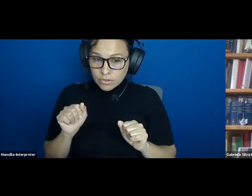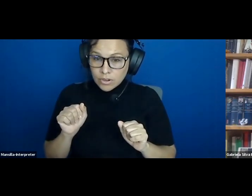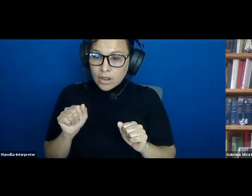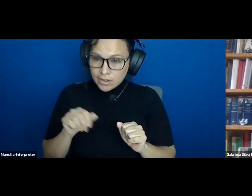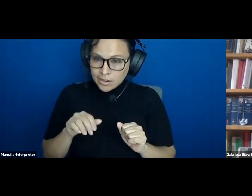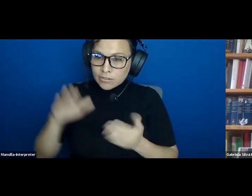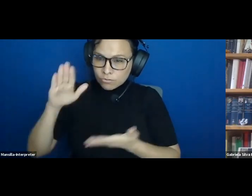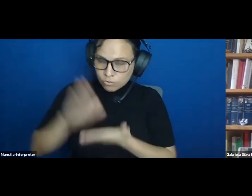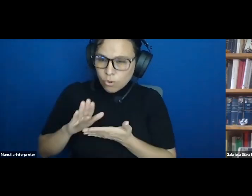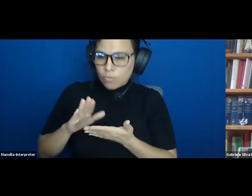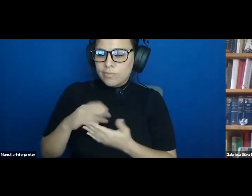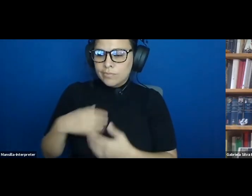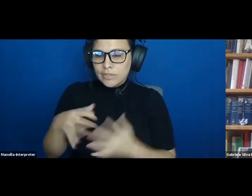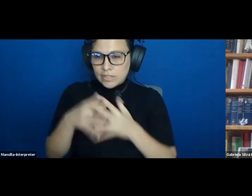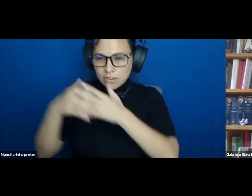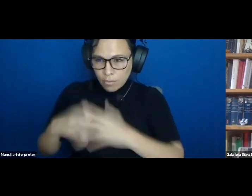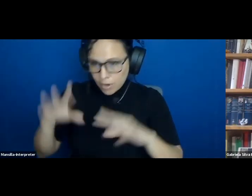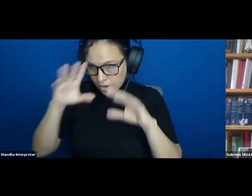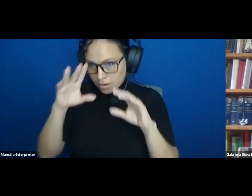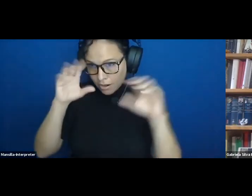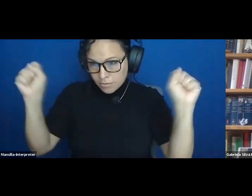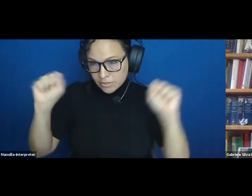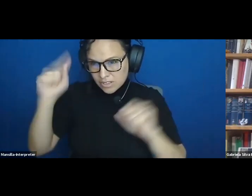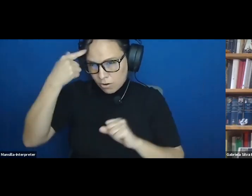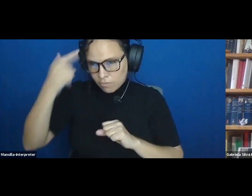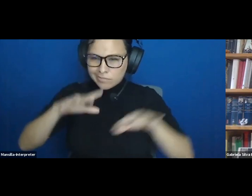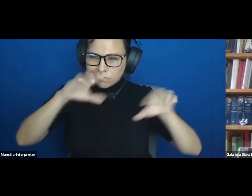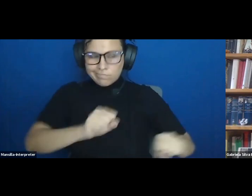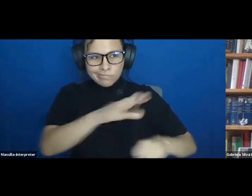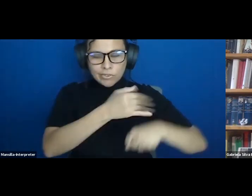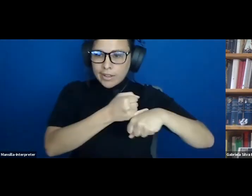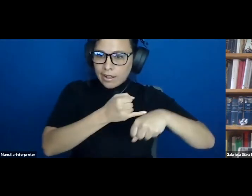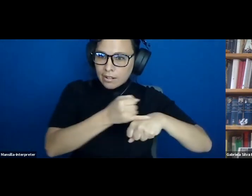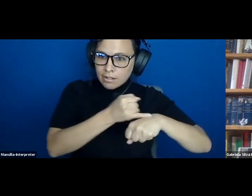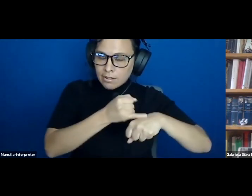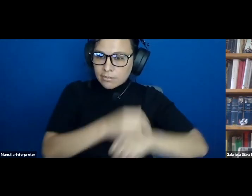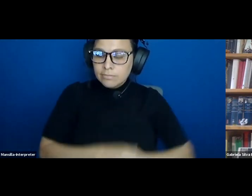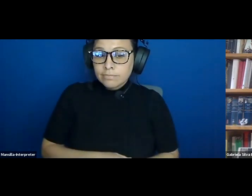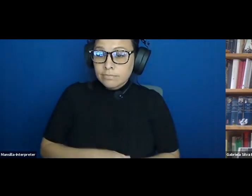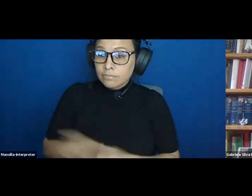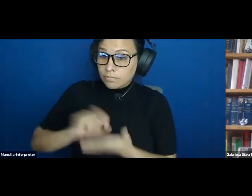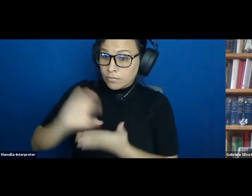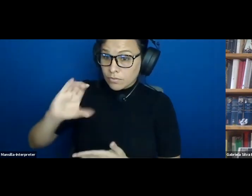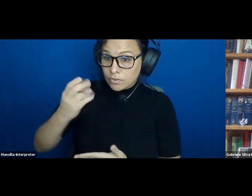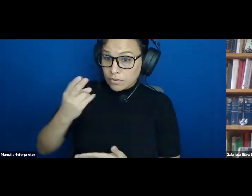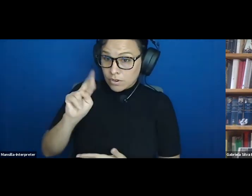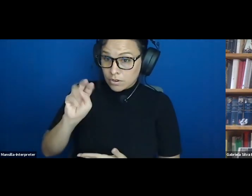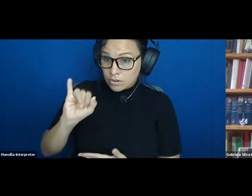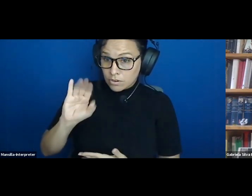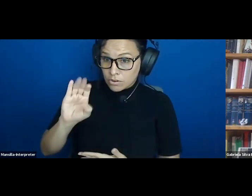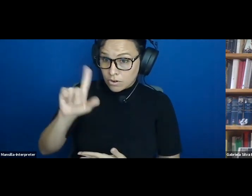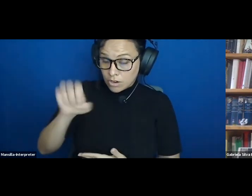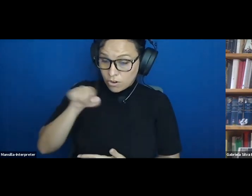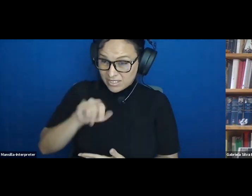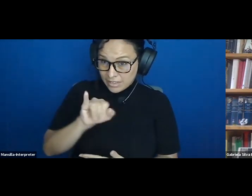United States government exercised over the island. She wrote a chronicle for that issue that includes some